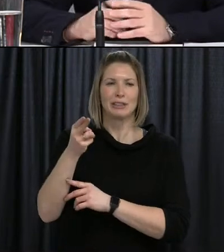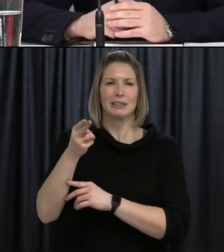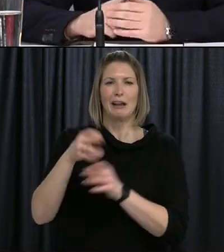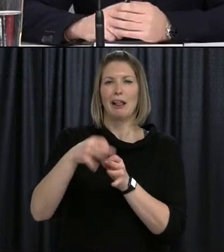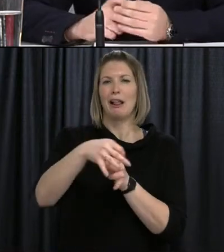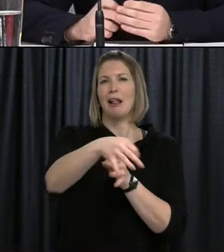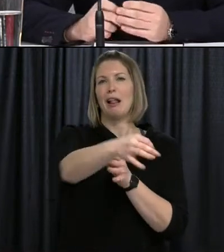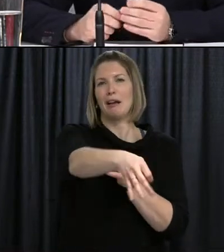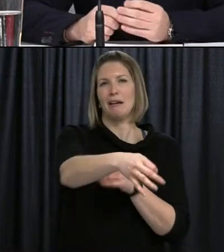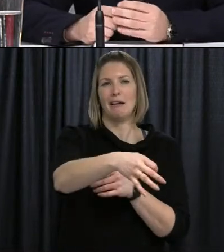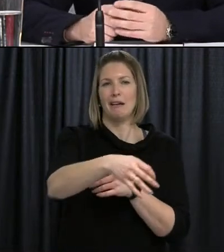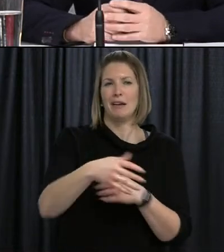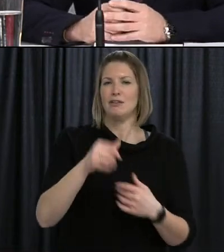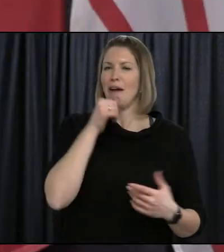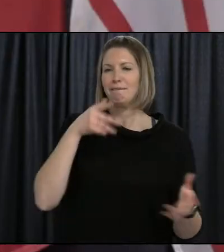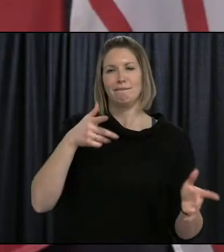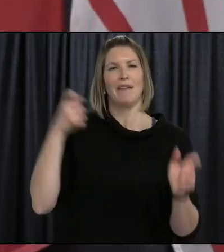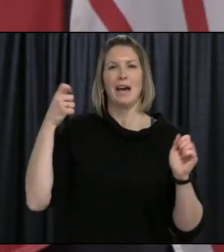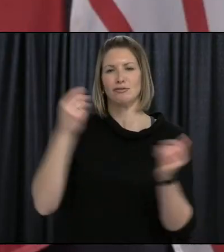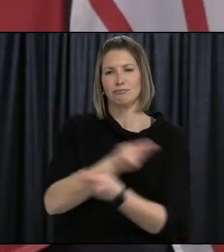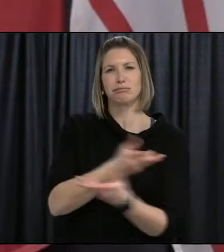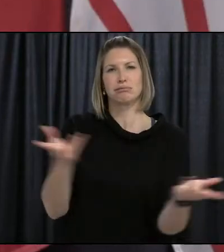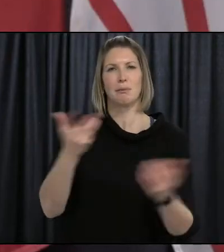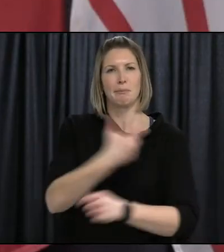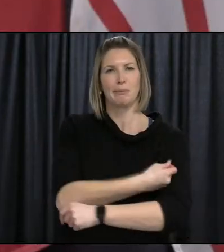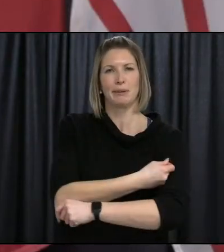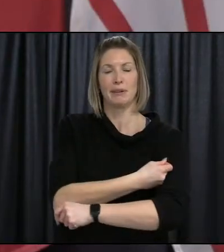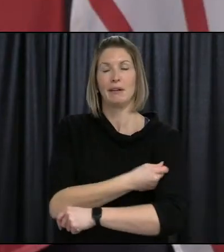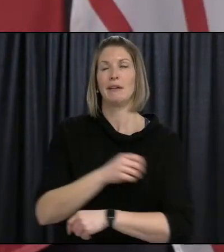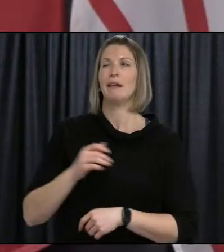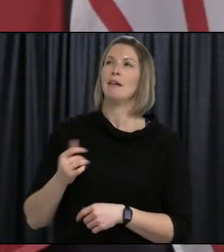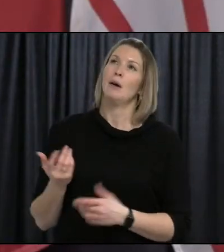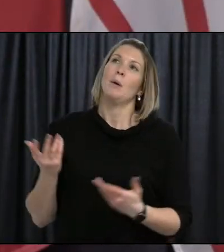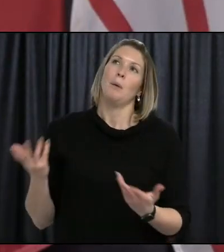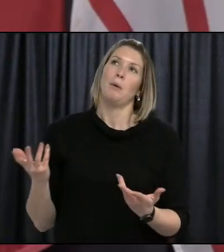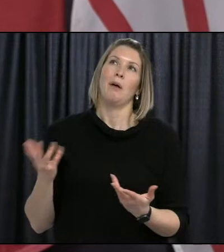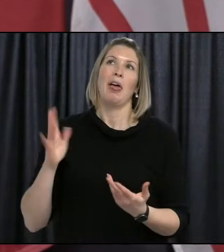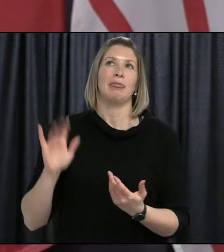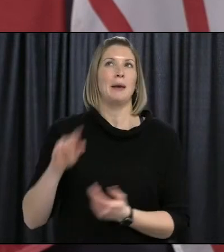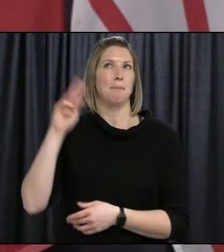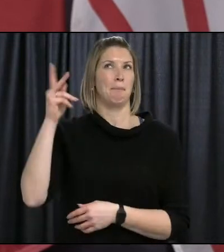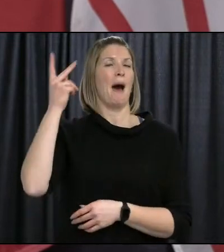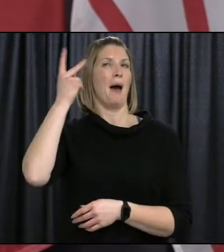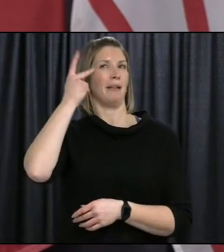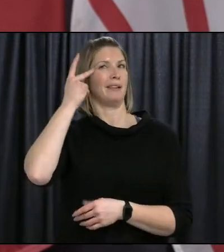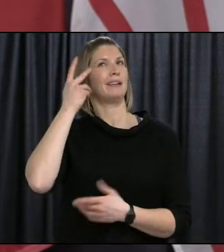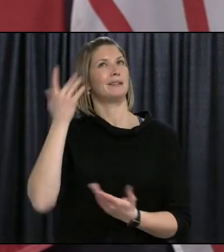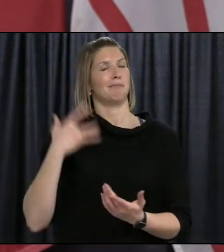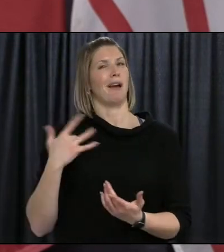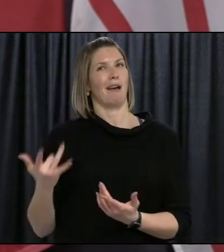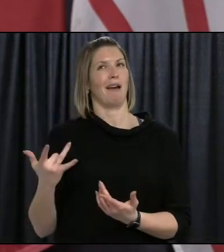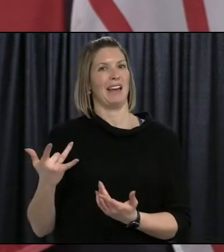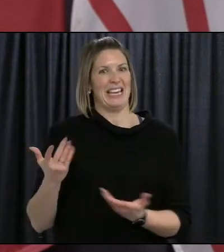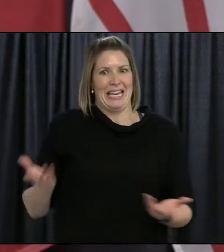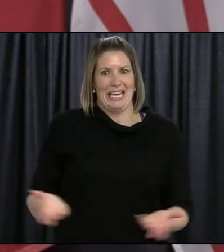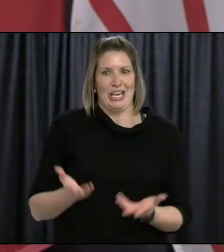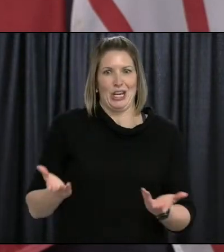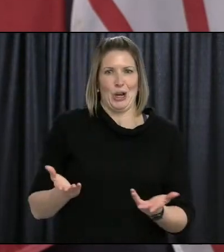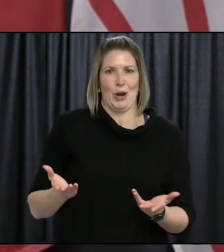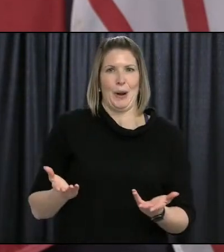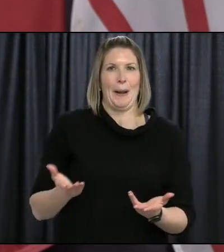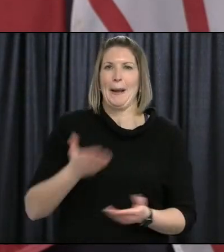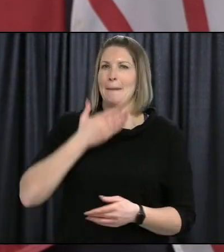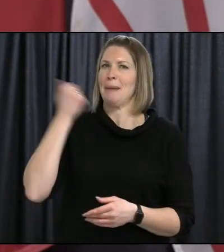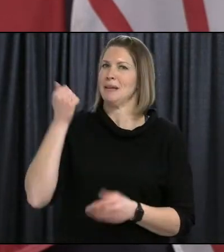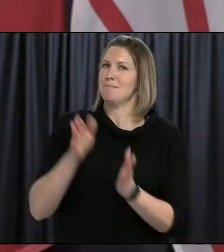It's plain politics with health, first of all, and that's inaccurate. And we have one of the best public health teams in the world,